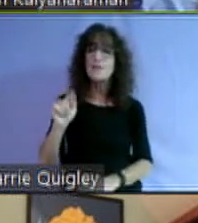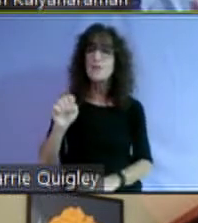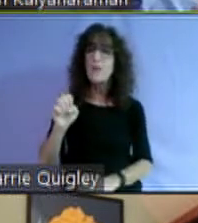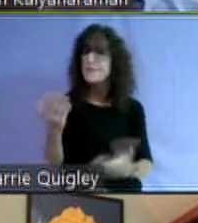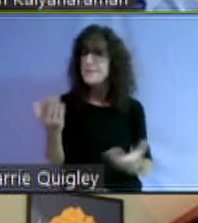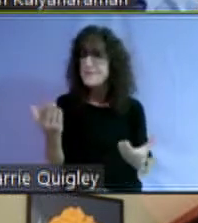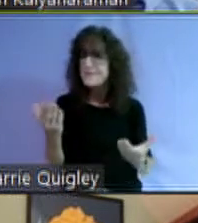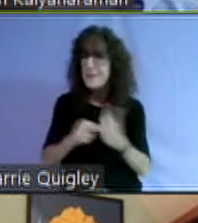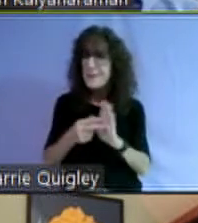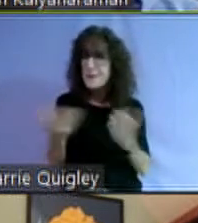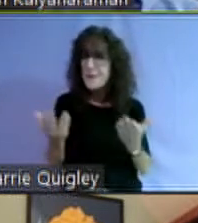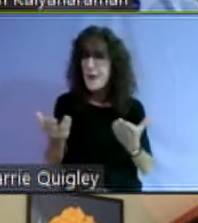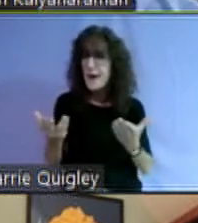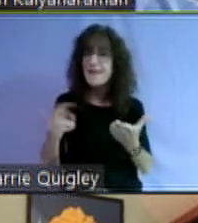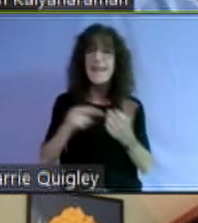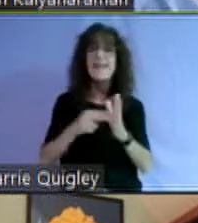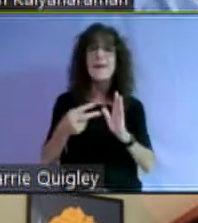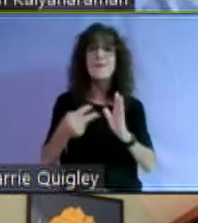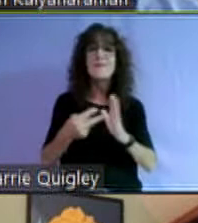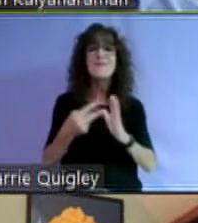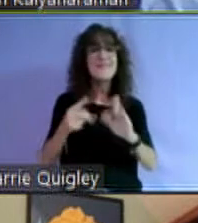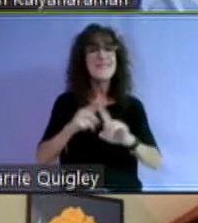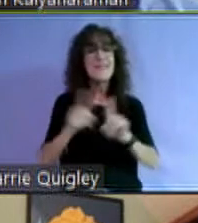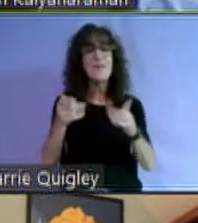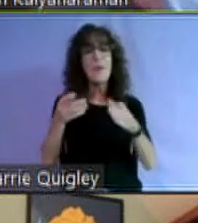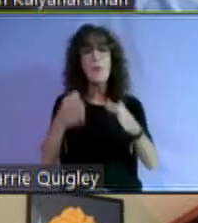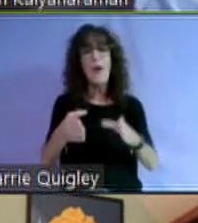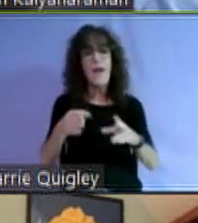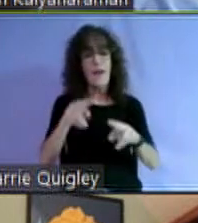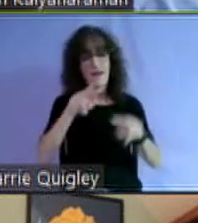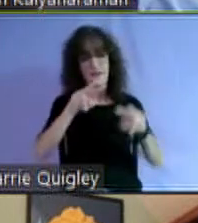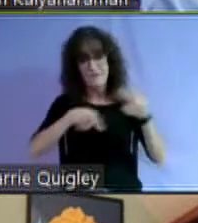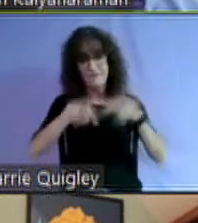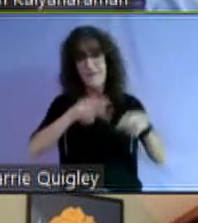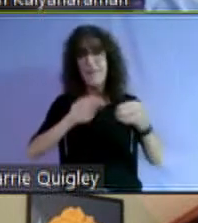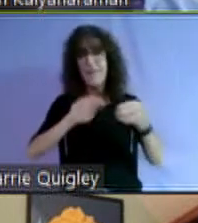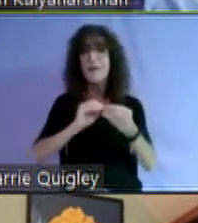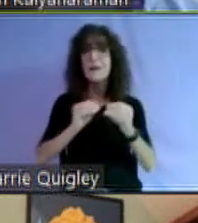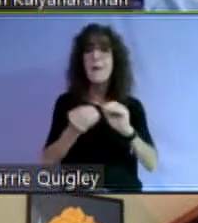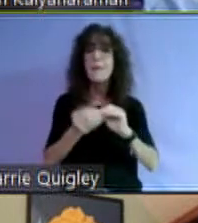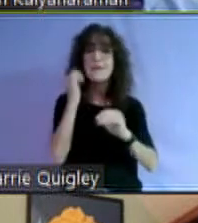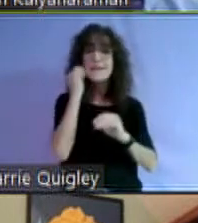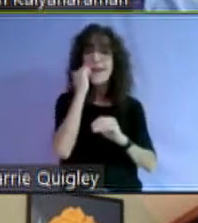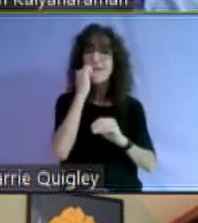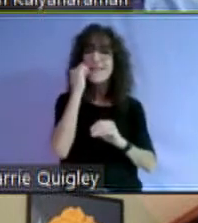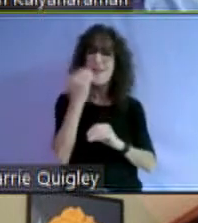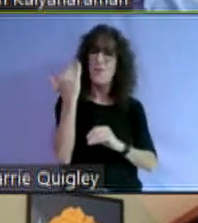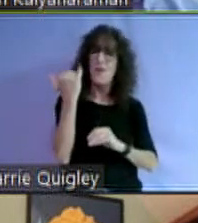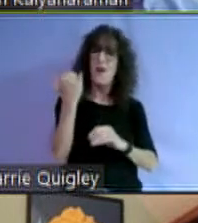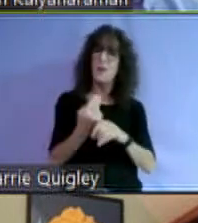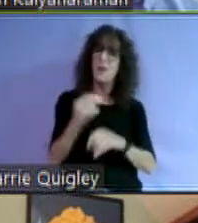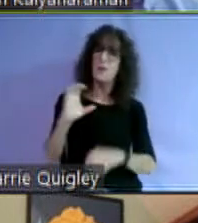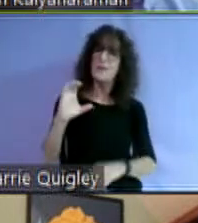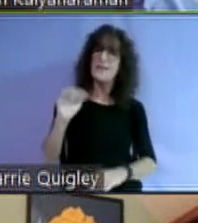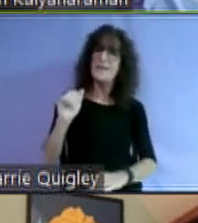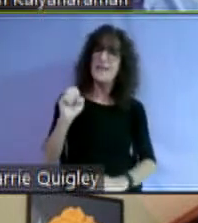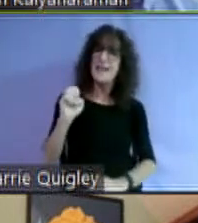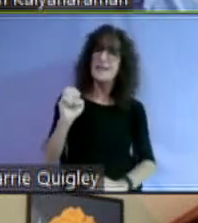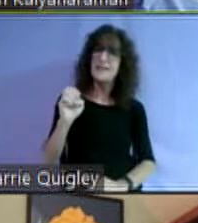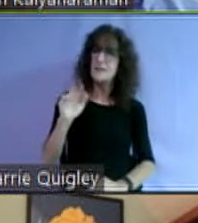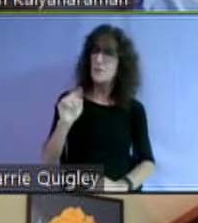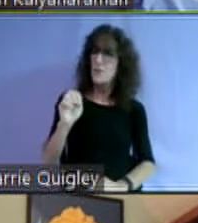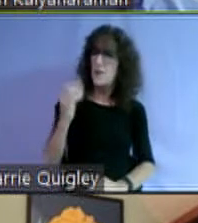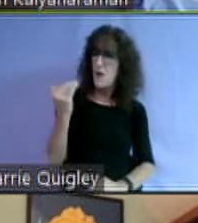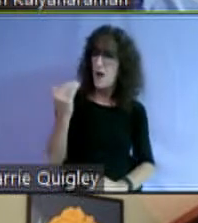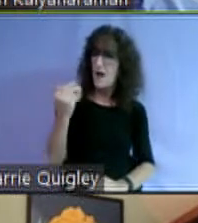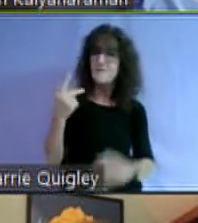really is just a different way of looking at the number of cases per day. So why do we use that? A case rate is